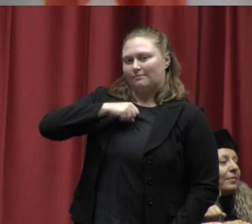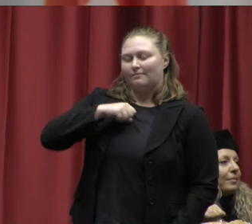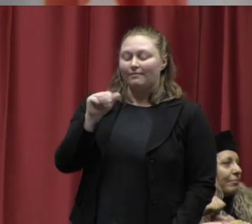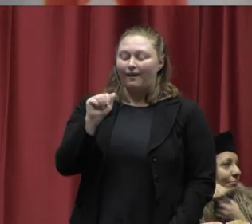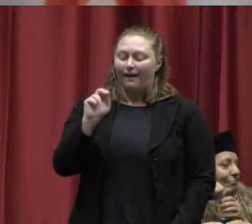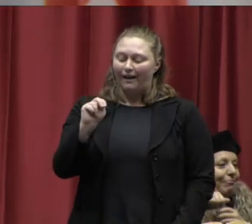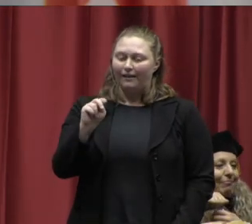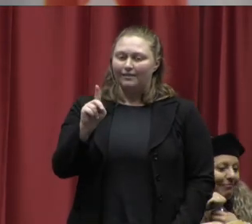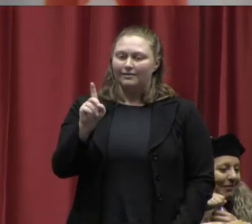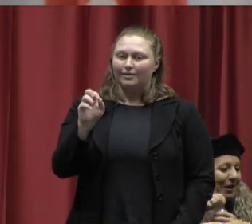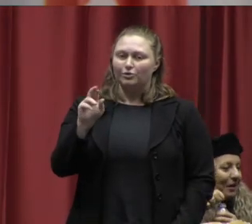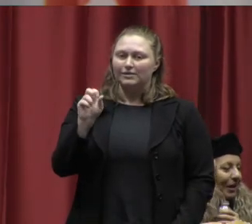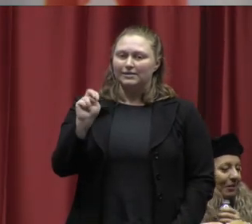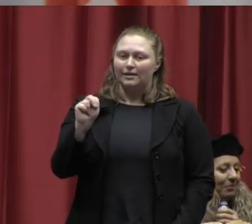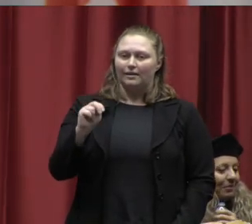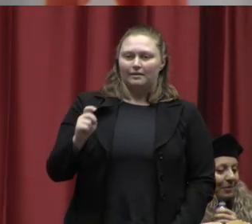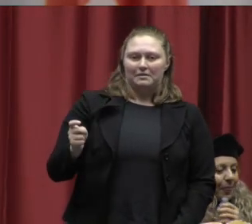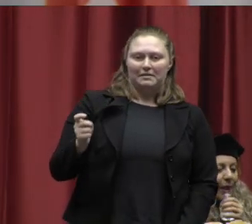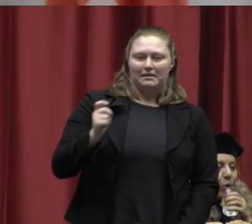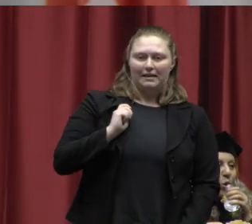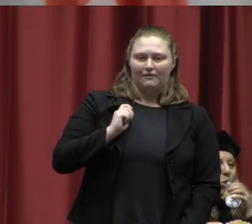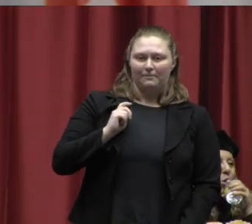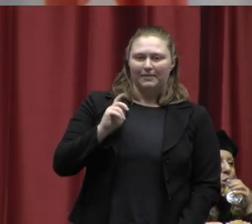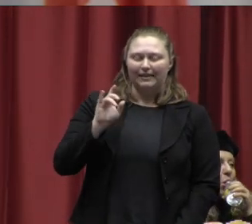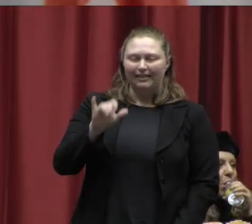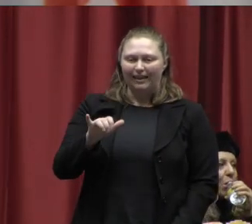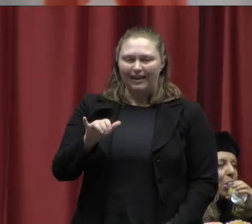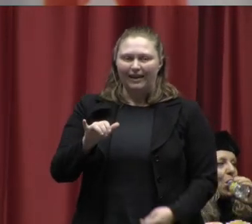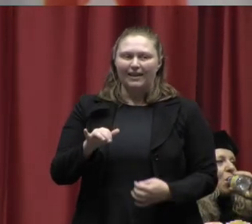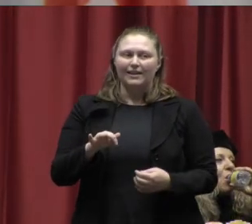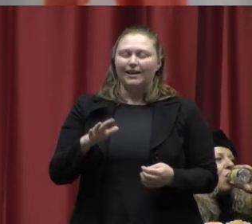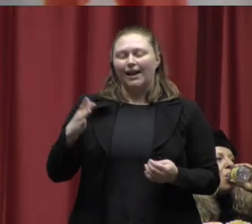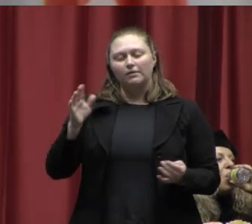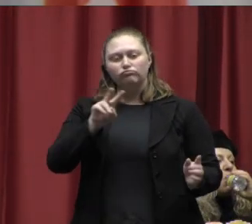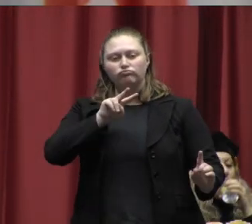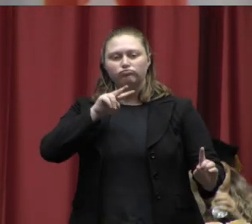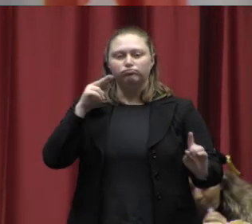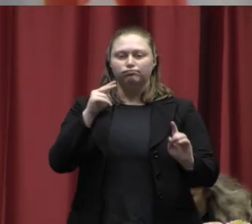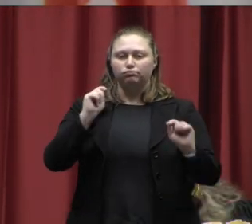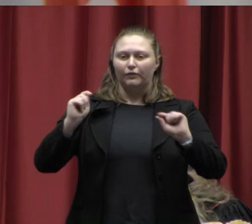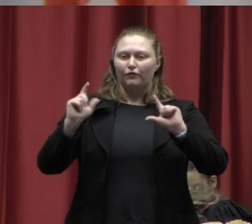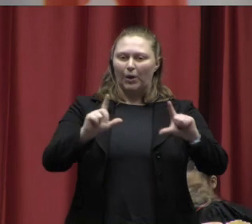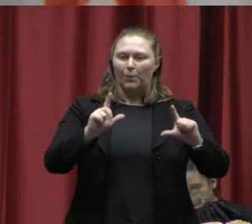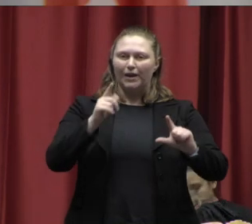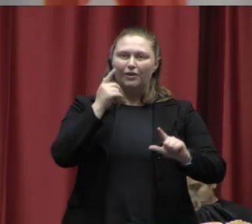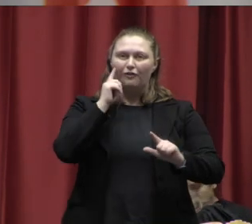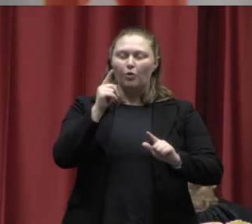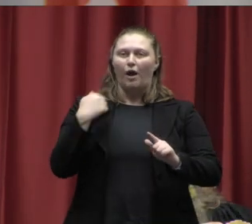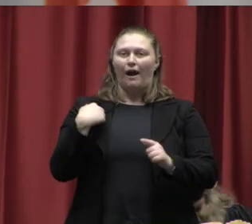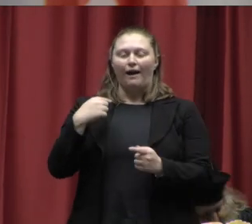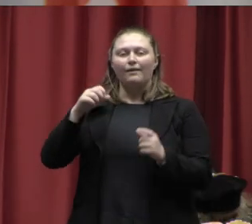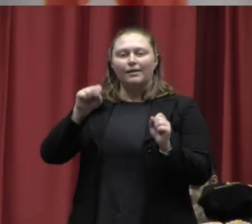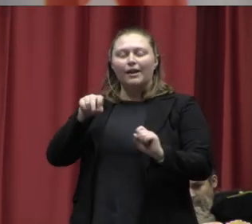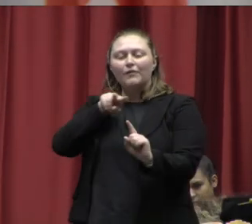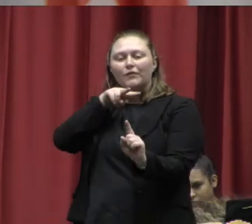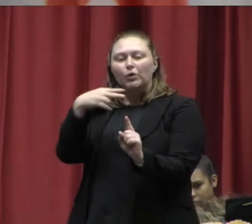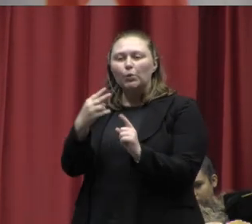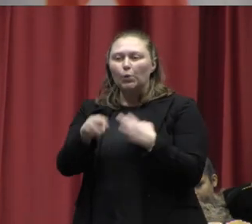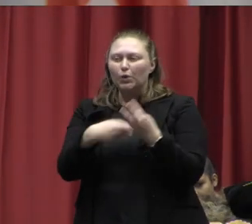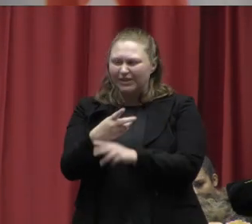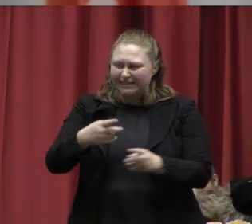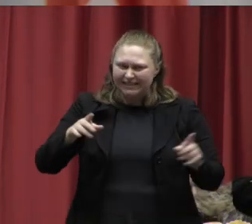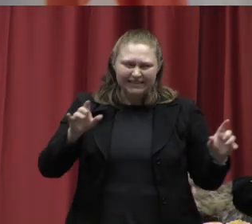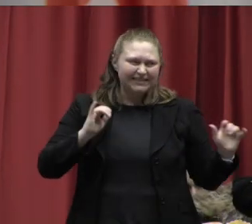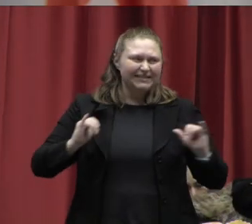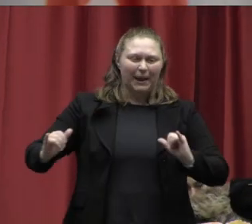Anderson gave me a foundation and a framework by which to view the world. Like you,